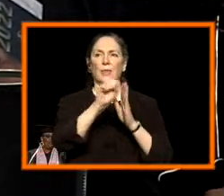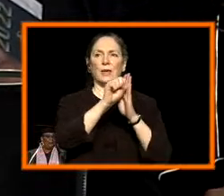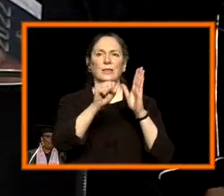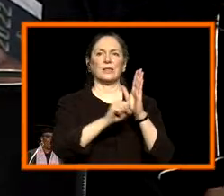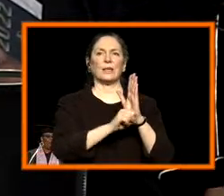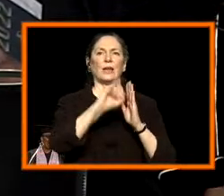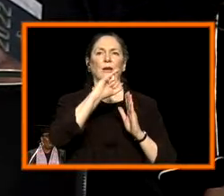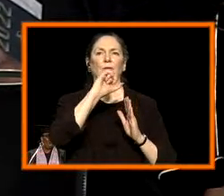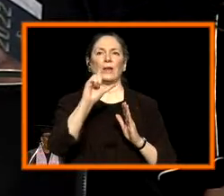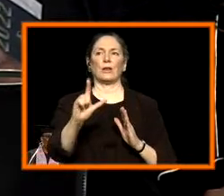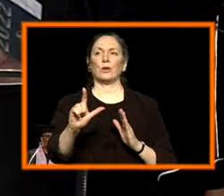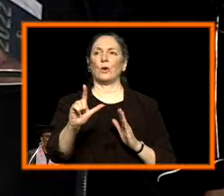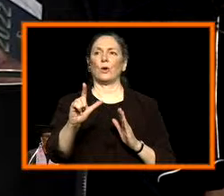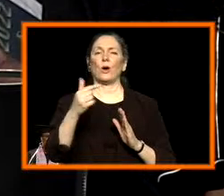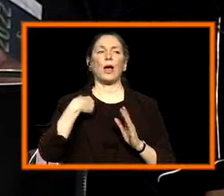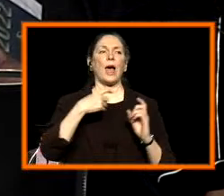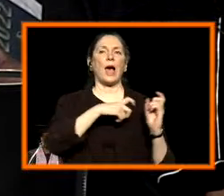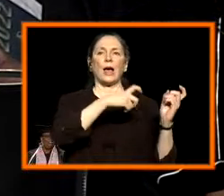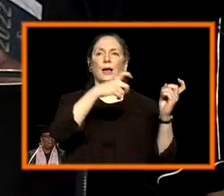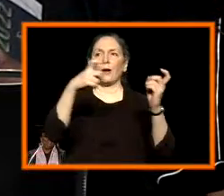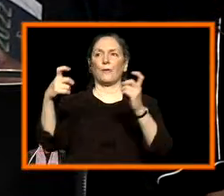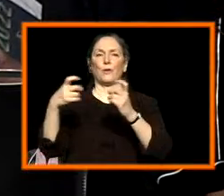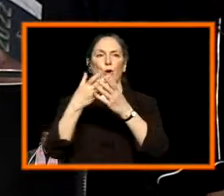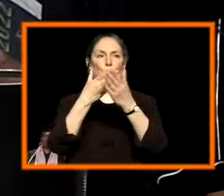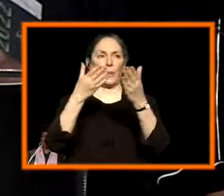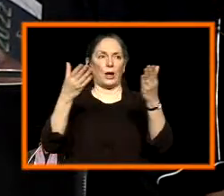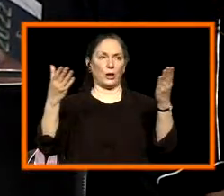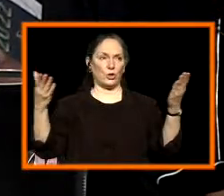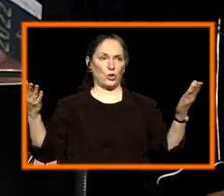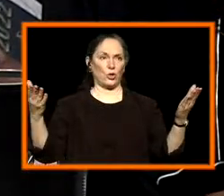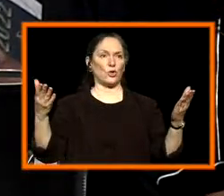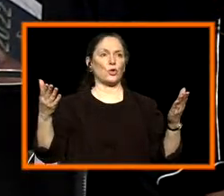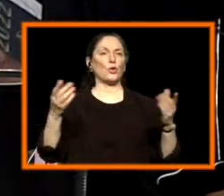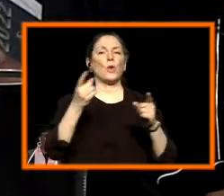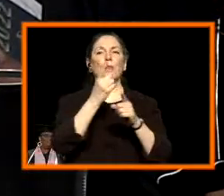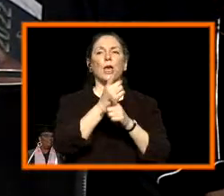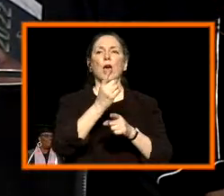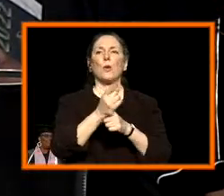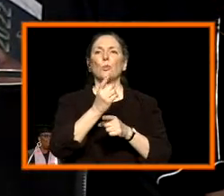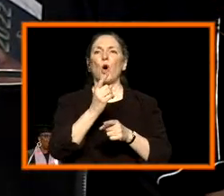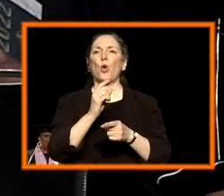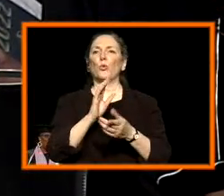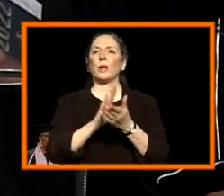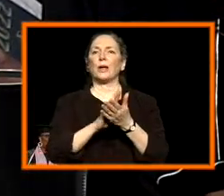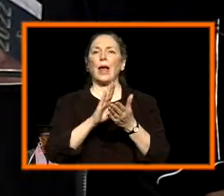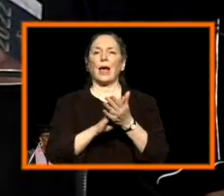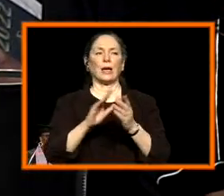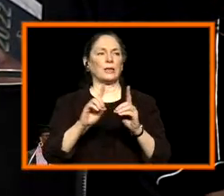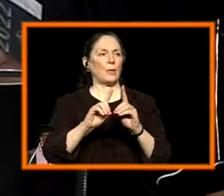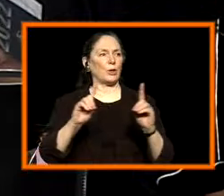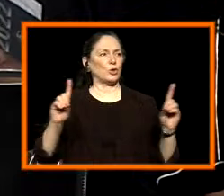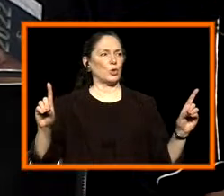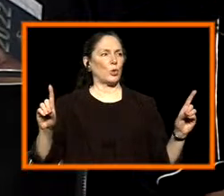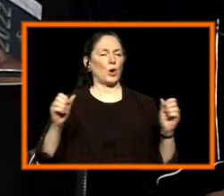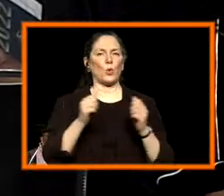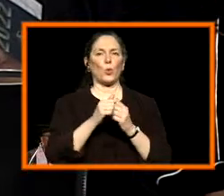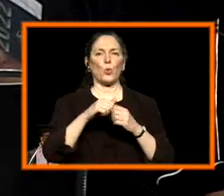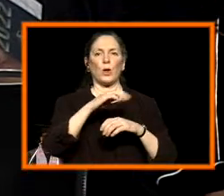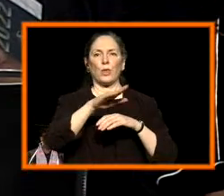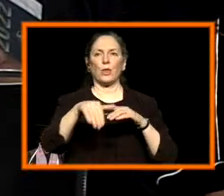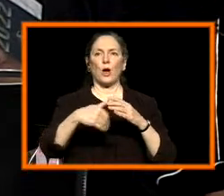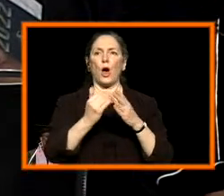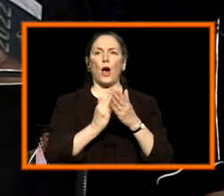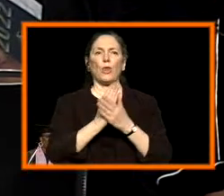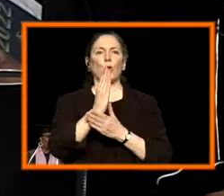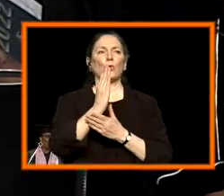State of Illinois, I confer upon you the appropriate academic degree with all